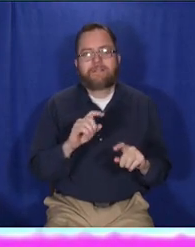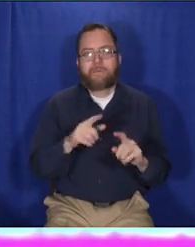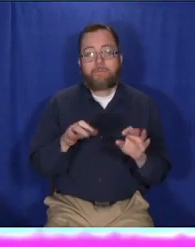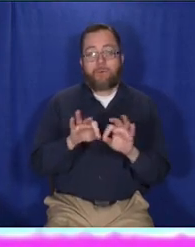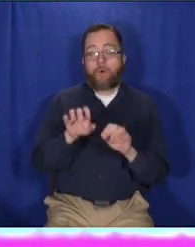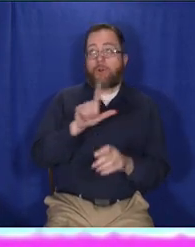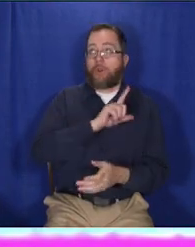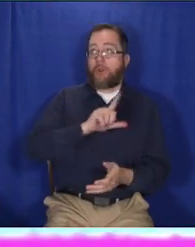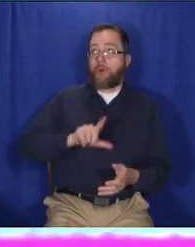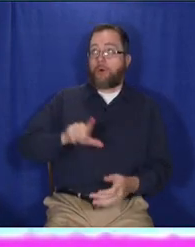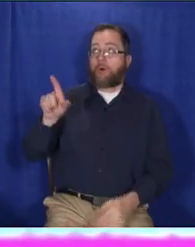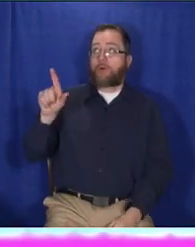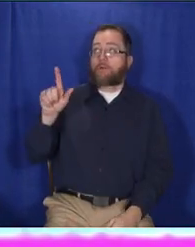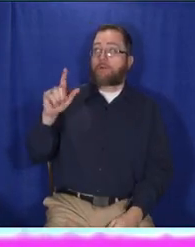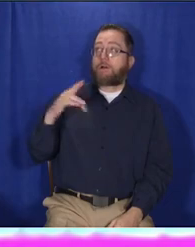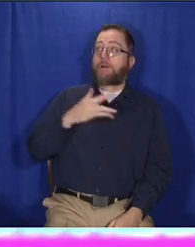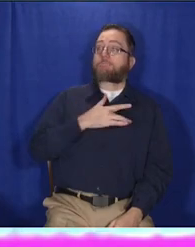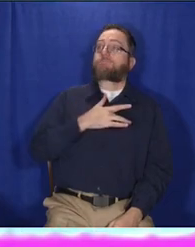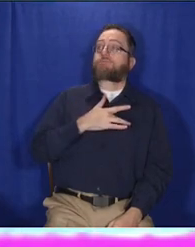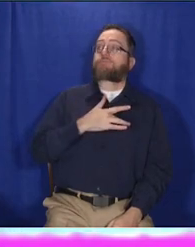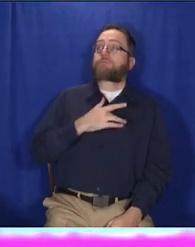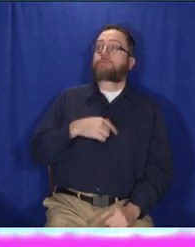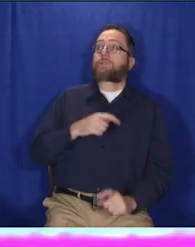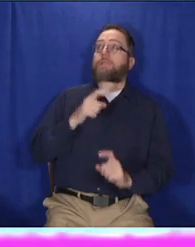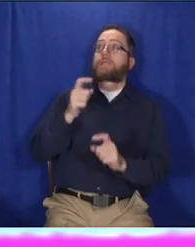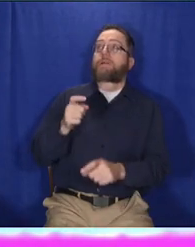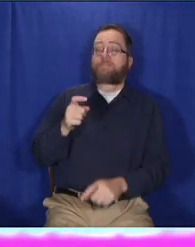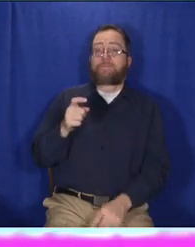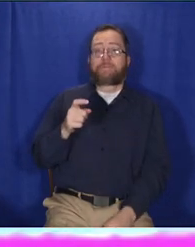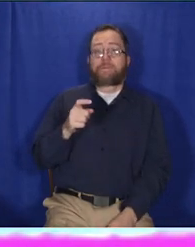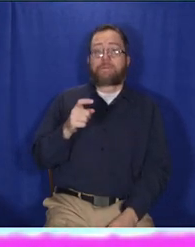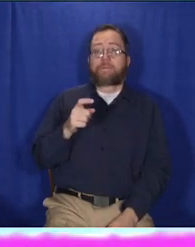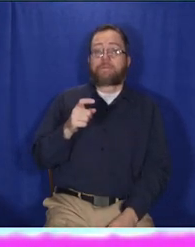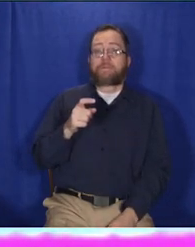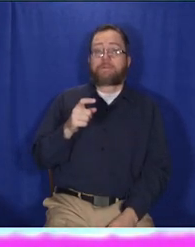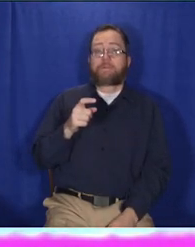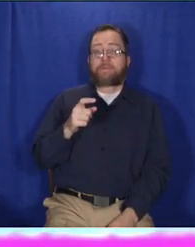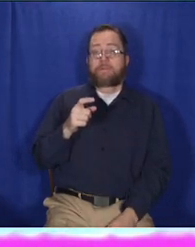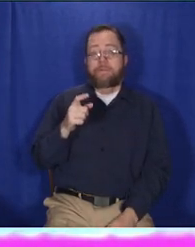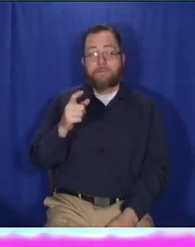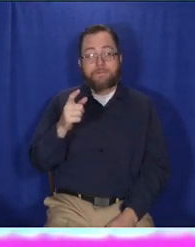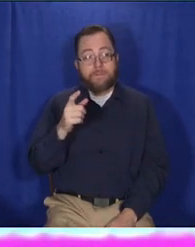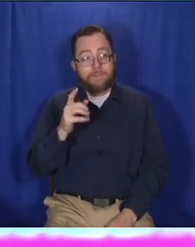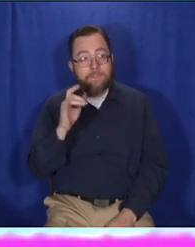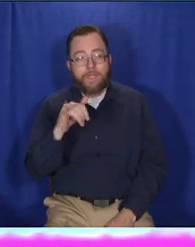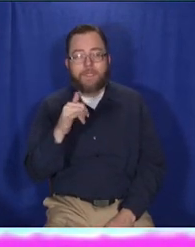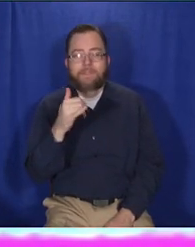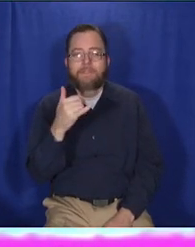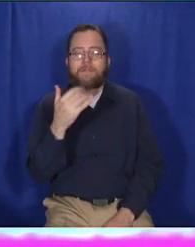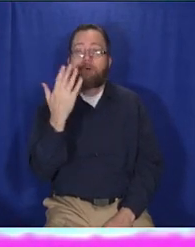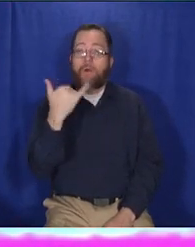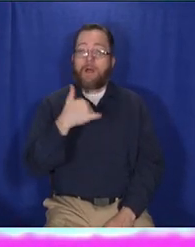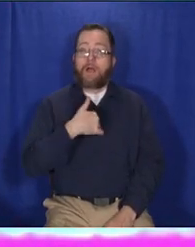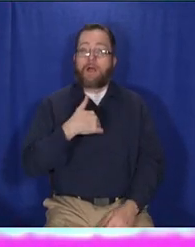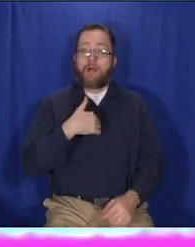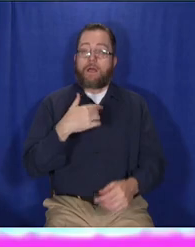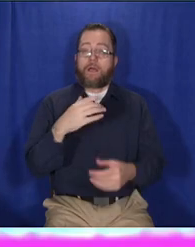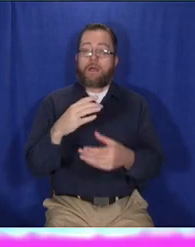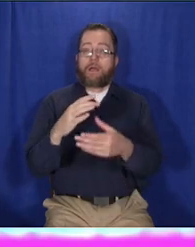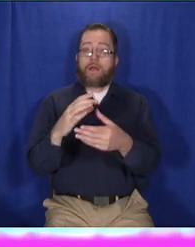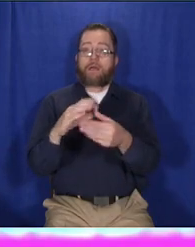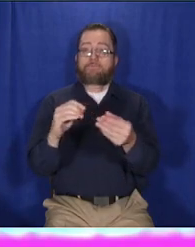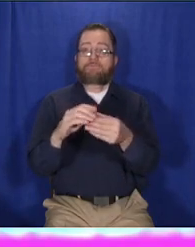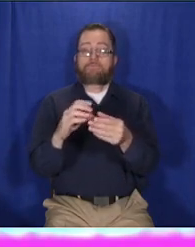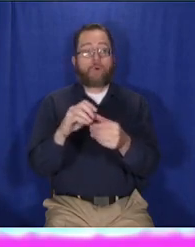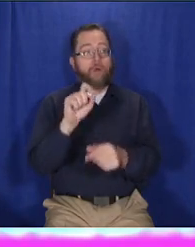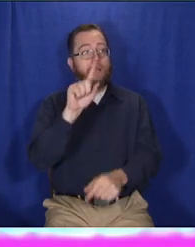the Lord to determine. Are you giving away enough of your money? And here's why I bring up that question. And for those